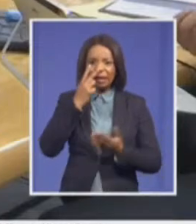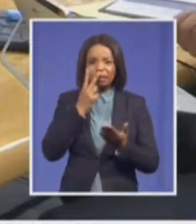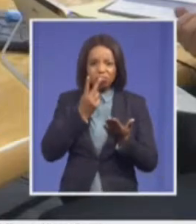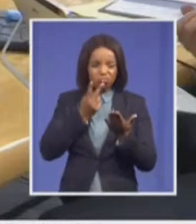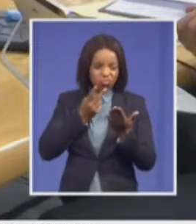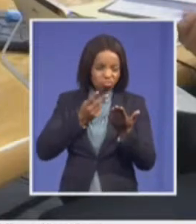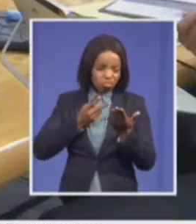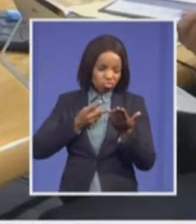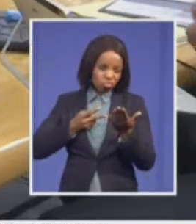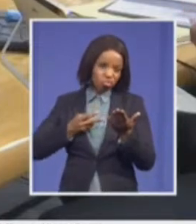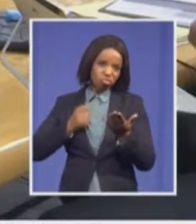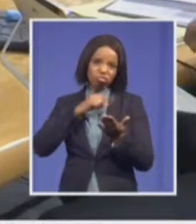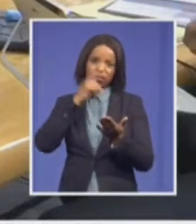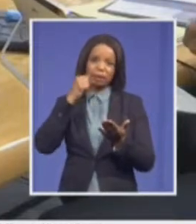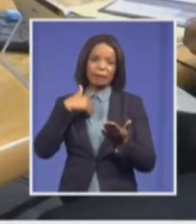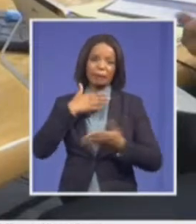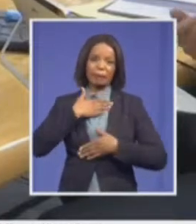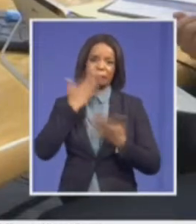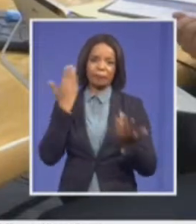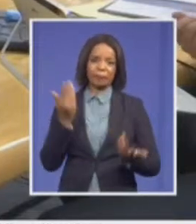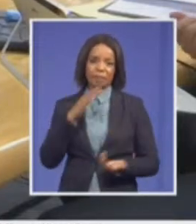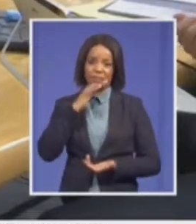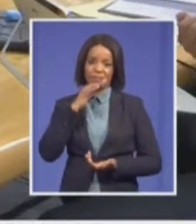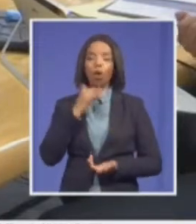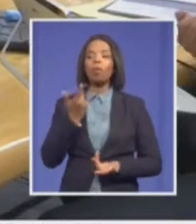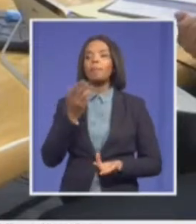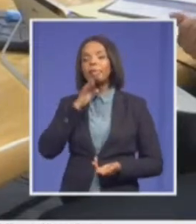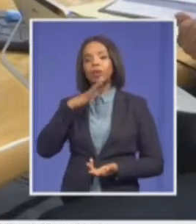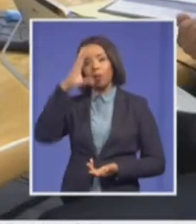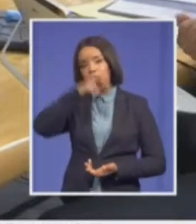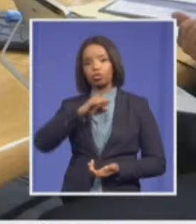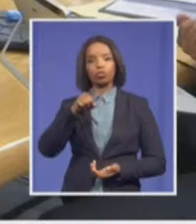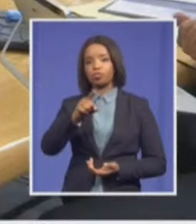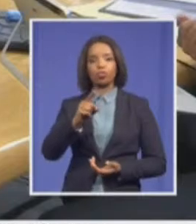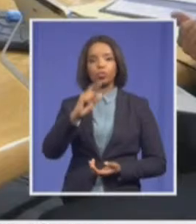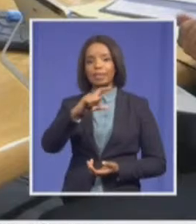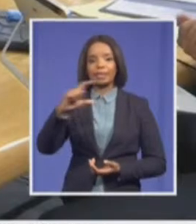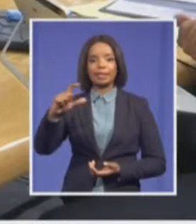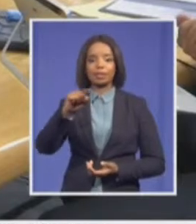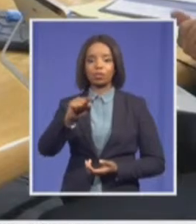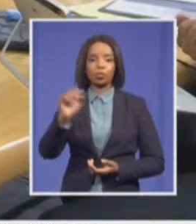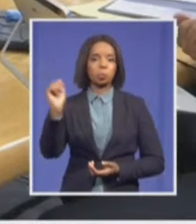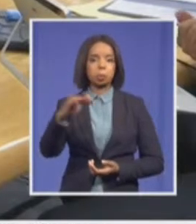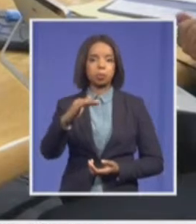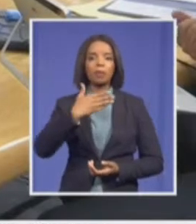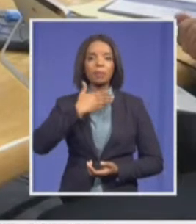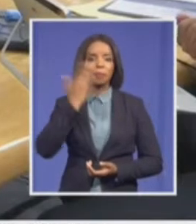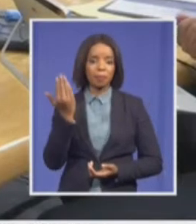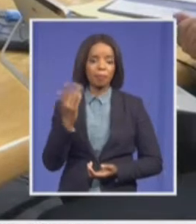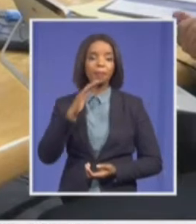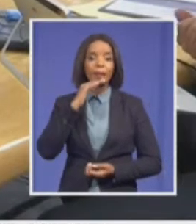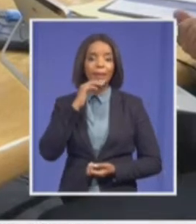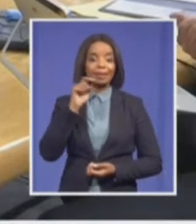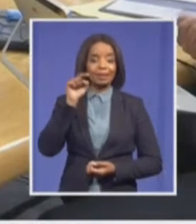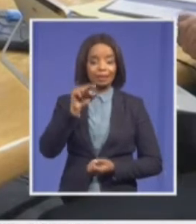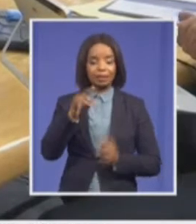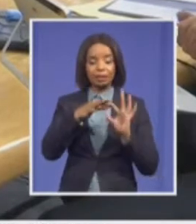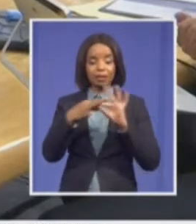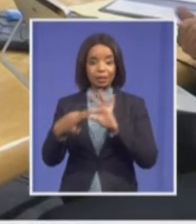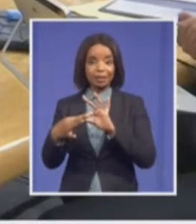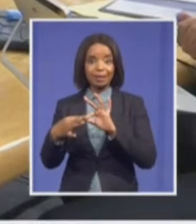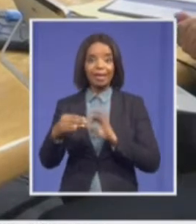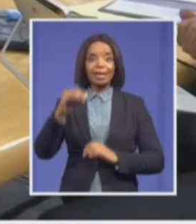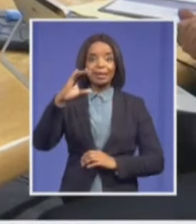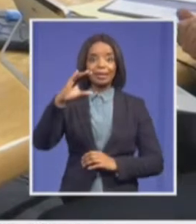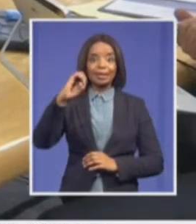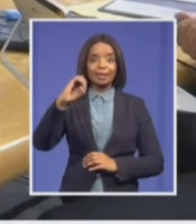copied. Yes. Can we then, and this is once again connected to the CEO's indication that he has no clue what this matter is about. Can you